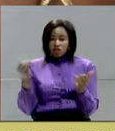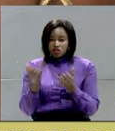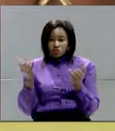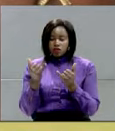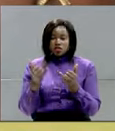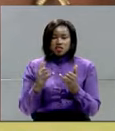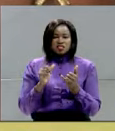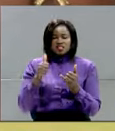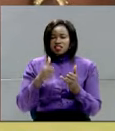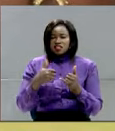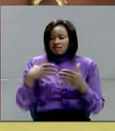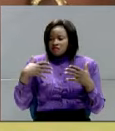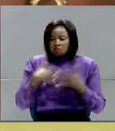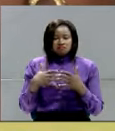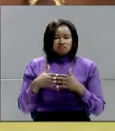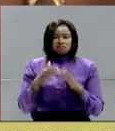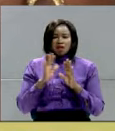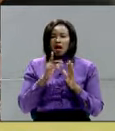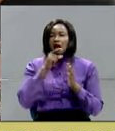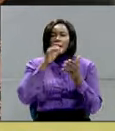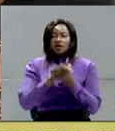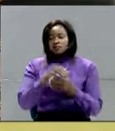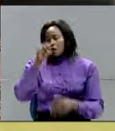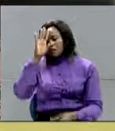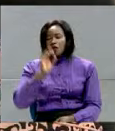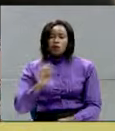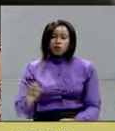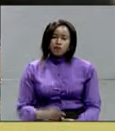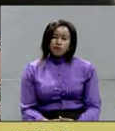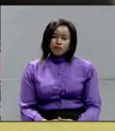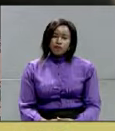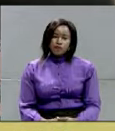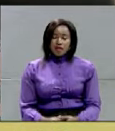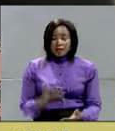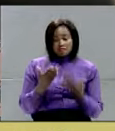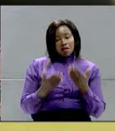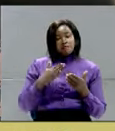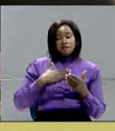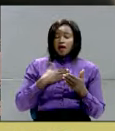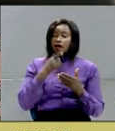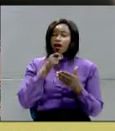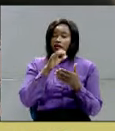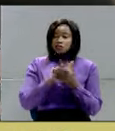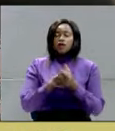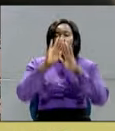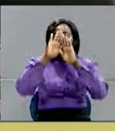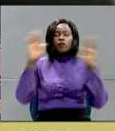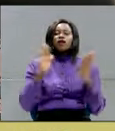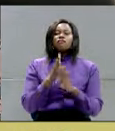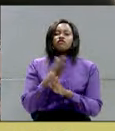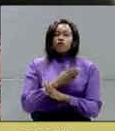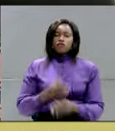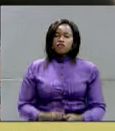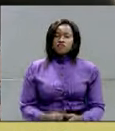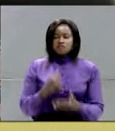perplexed nor surprised her husband. I think maybe he already knew, because he only asked how could you be pregnant, and